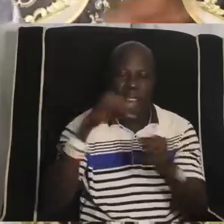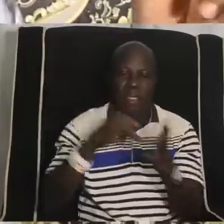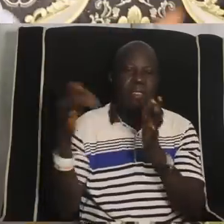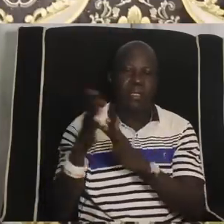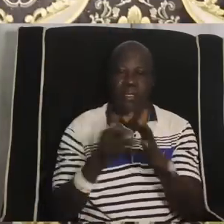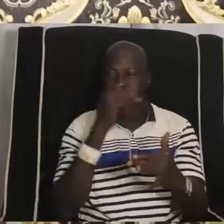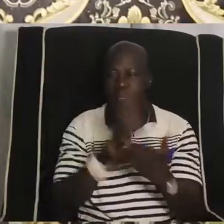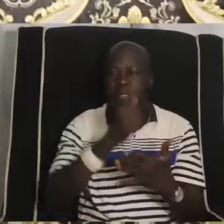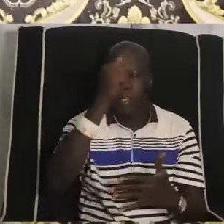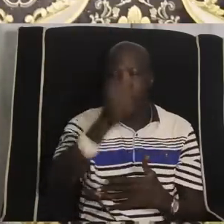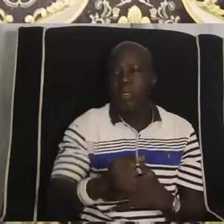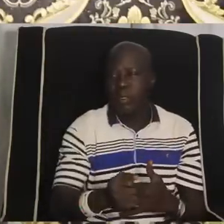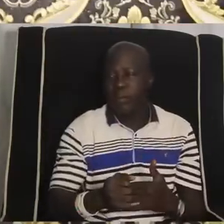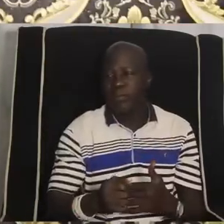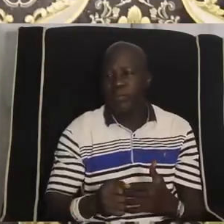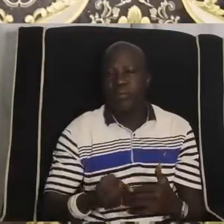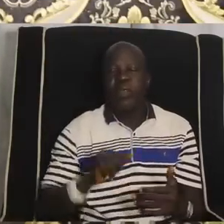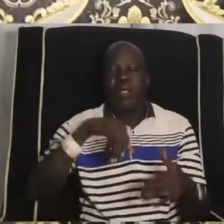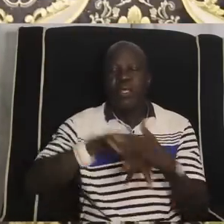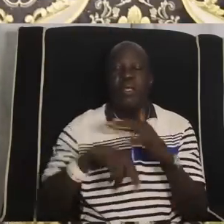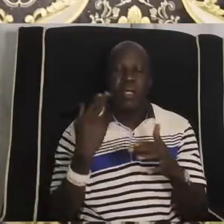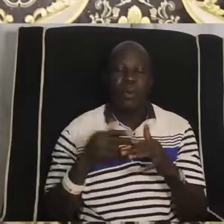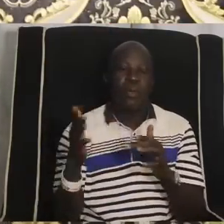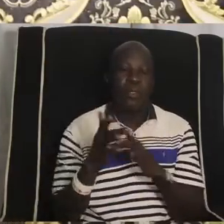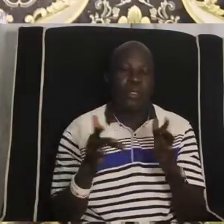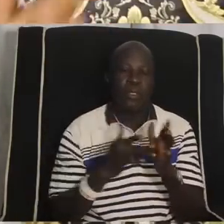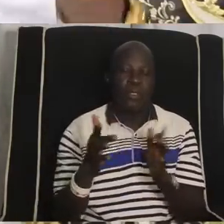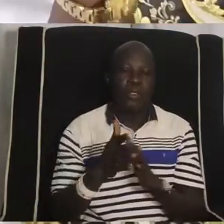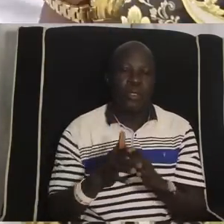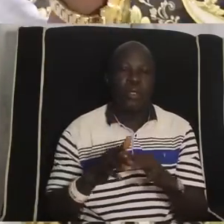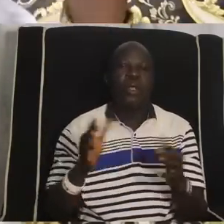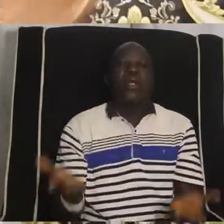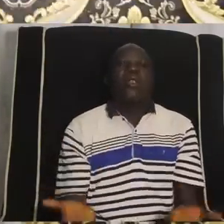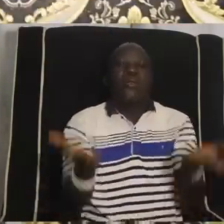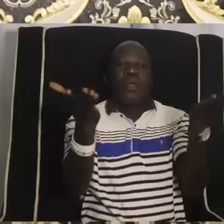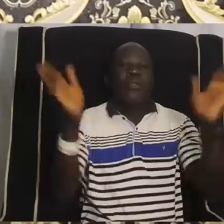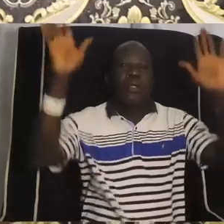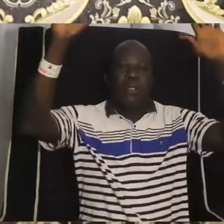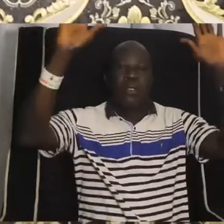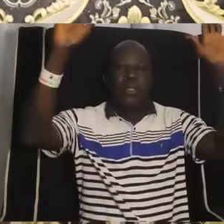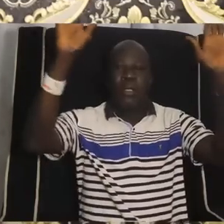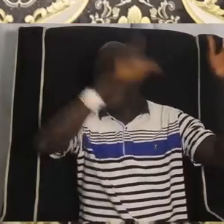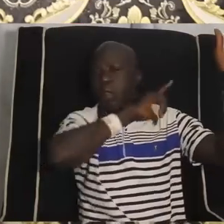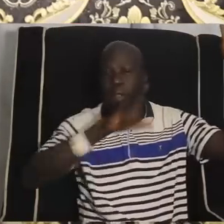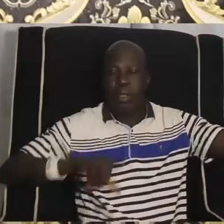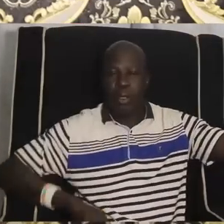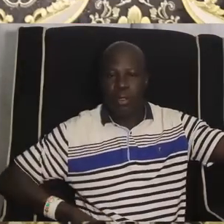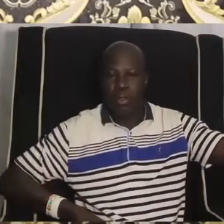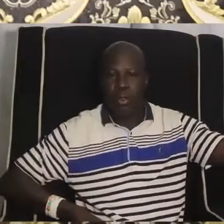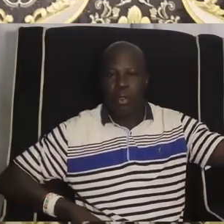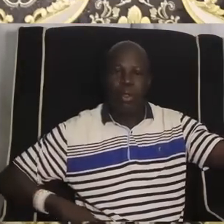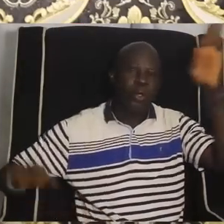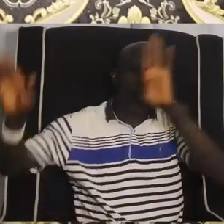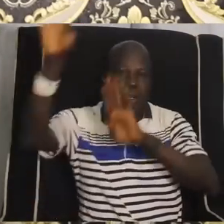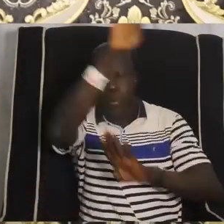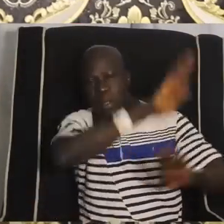náà. Amen. Stop the success. Ní agoso náyà. In the name of Jesus. Ẹ tún gbé ọwọ́ sókè. Lift up your hands again. Olúwa. Lord. Ogún